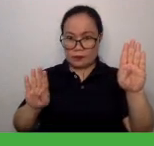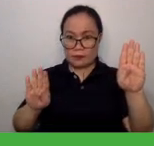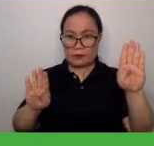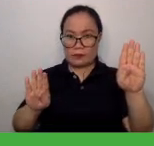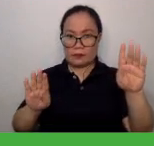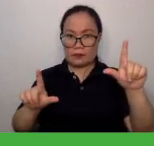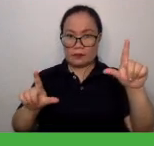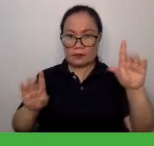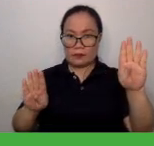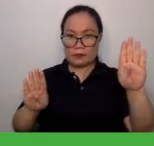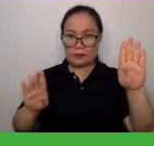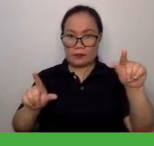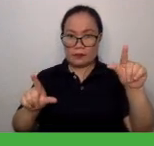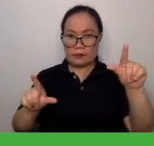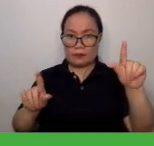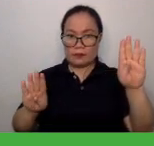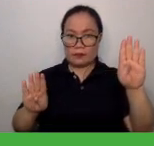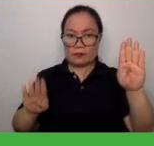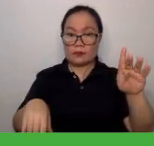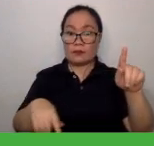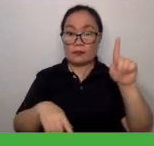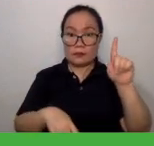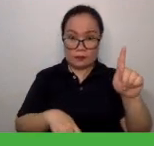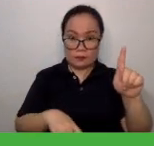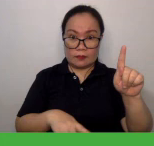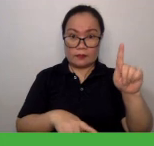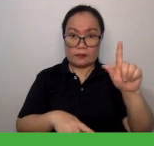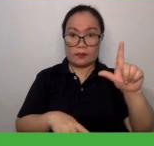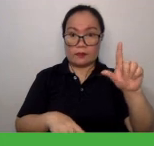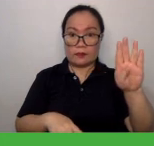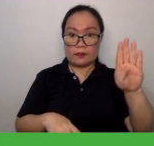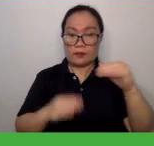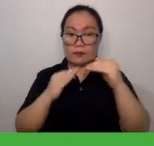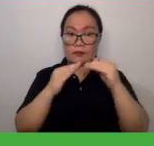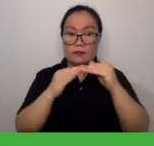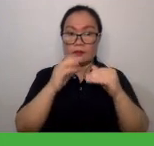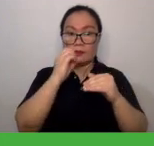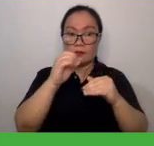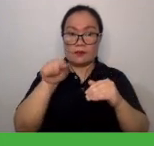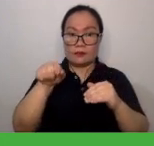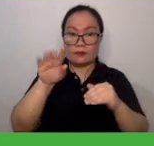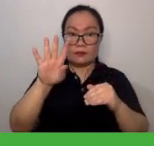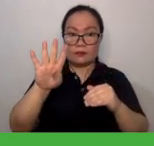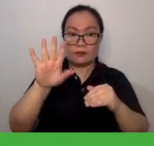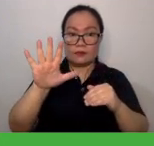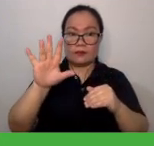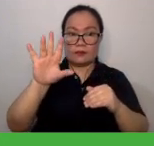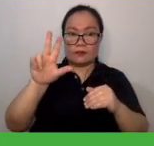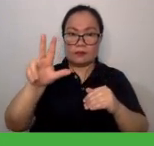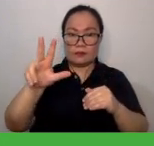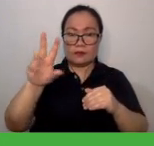pounds dapat ito. Now, for every 1 pound, that is equivalent to 0.4536